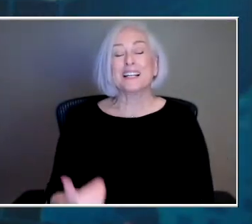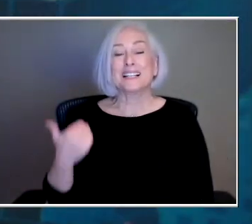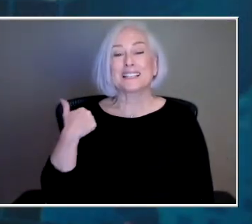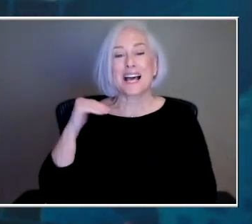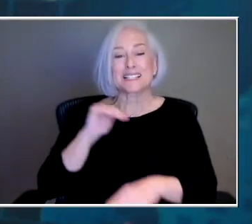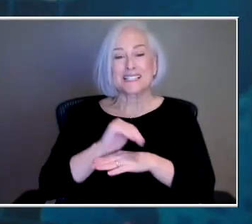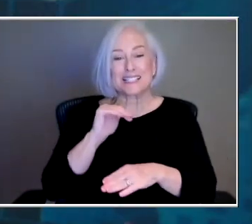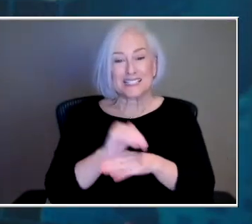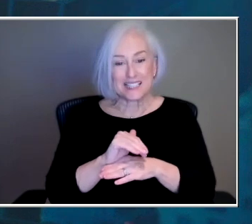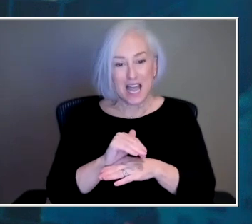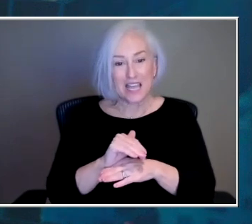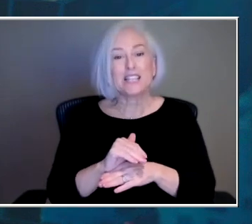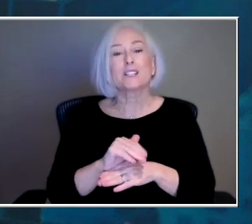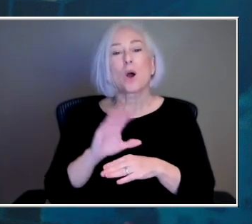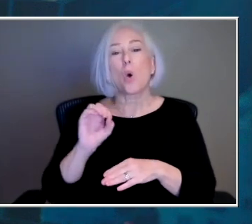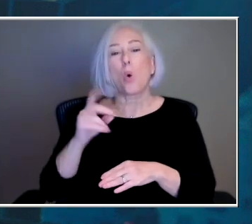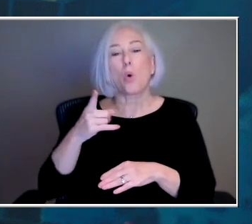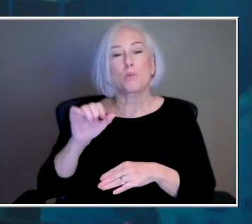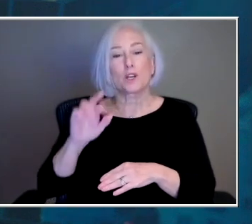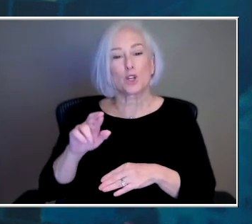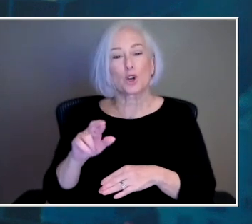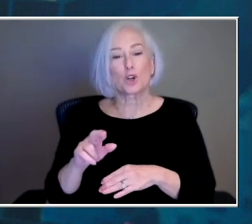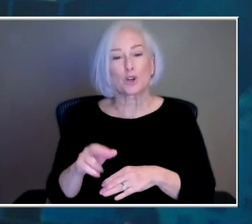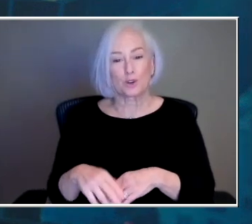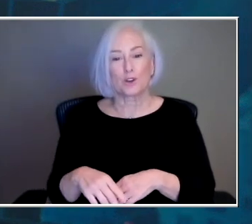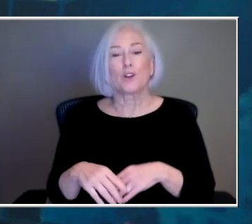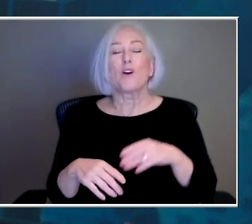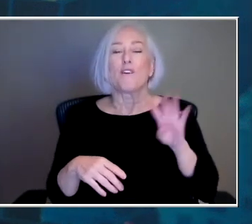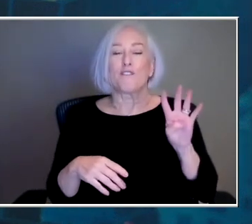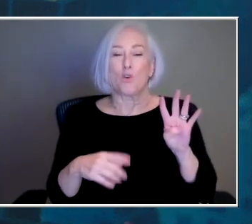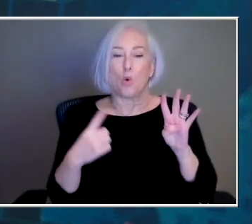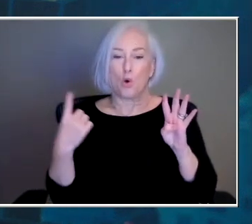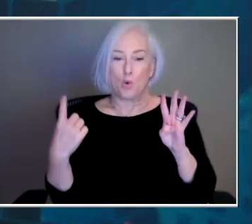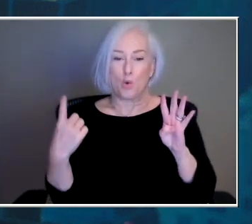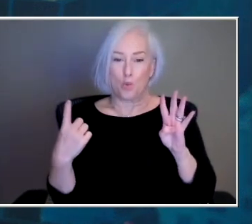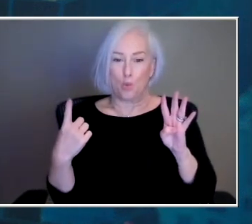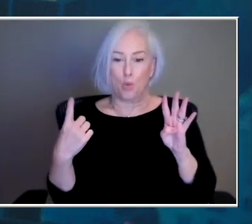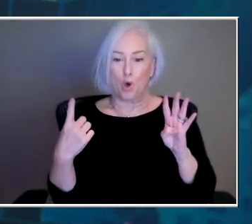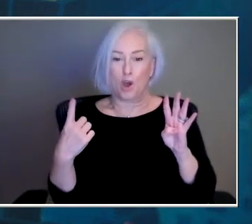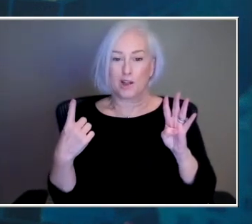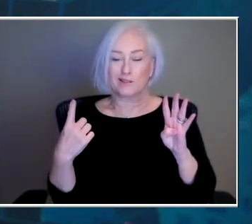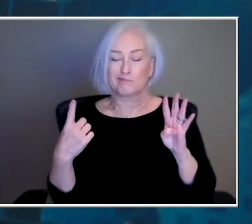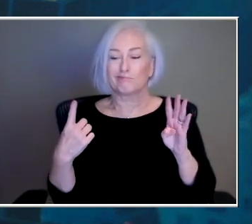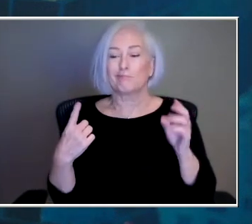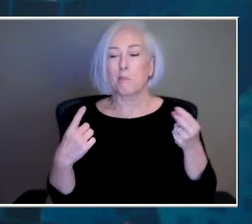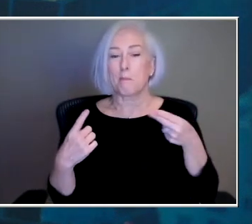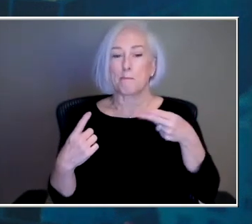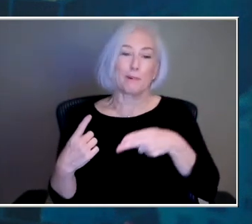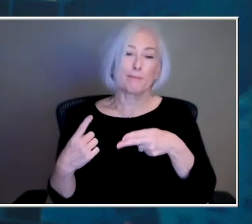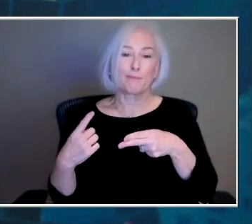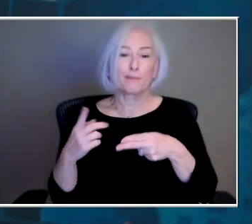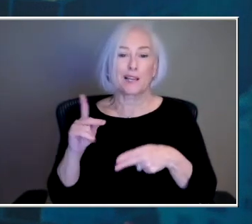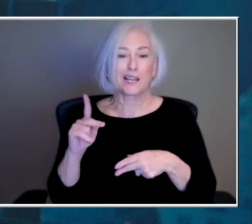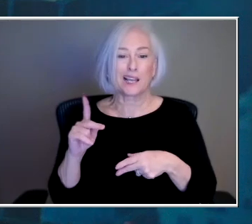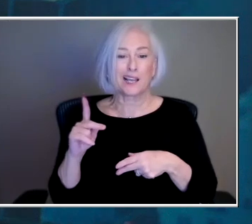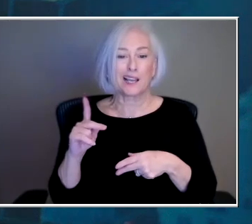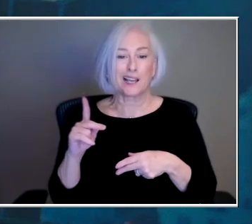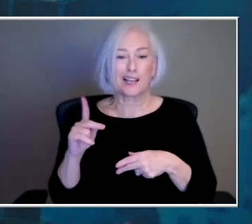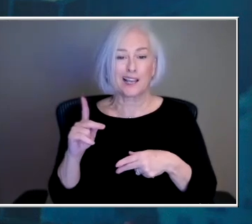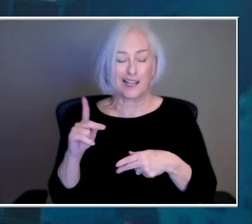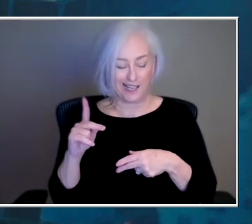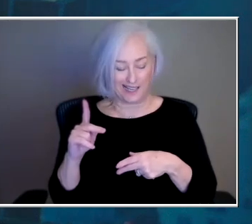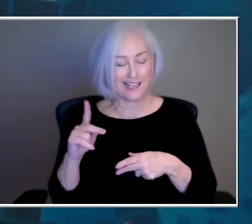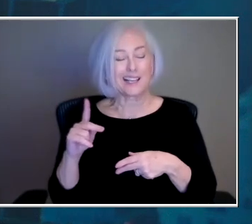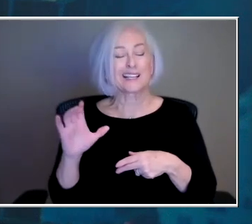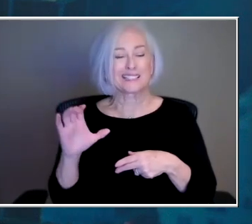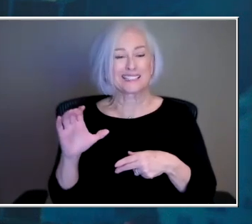4-1 loss to the Twins. Best of luck to the Royals for the rest of the series this weekend and the rest of the season. It's a long season. We